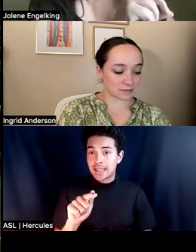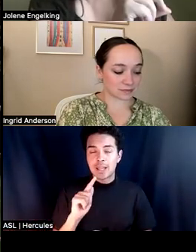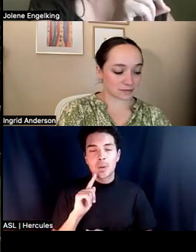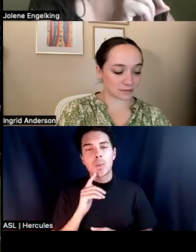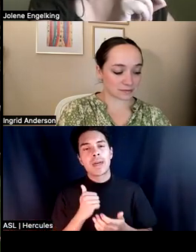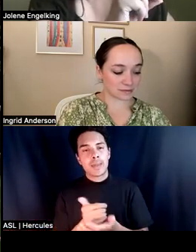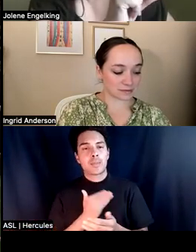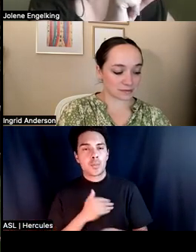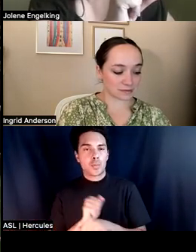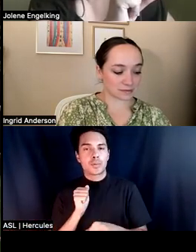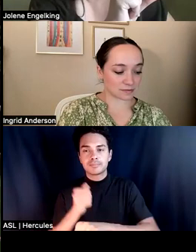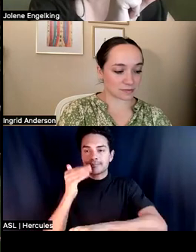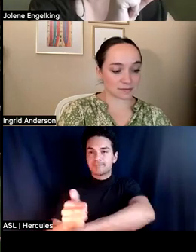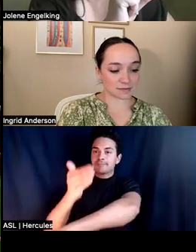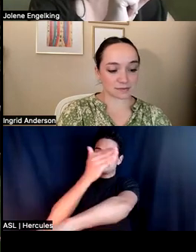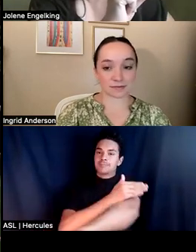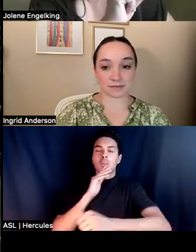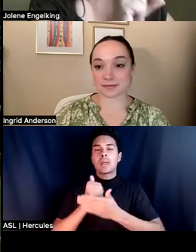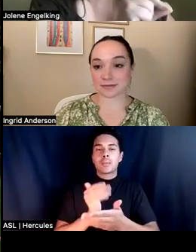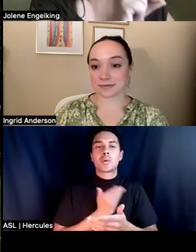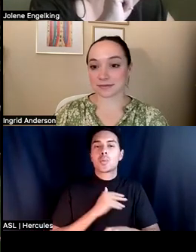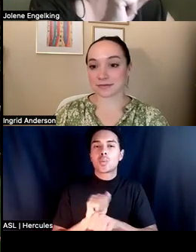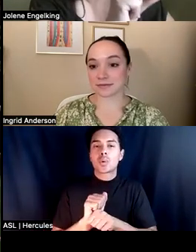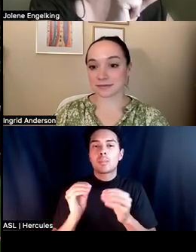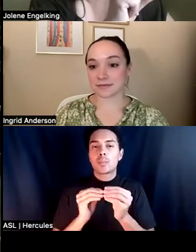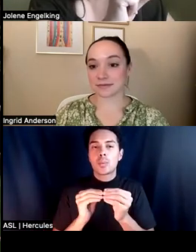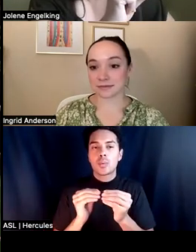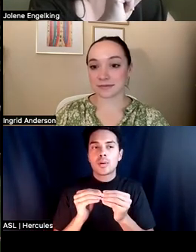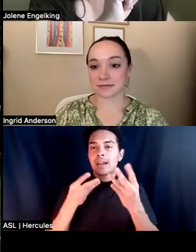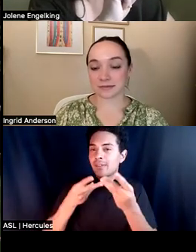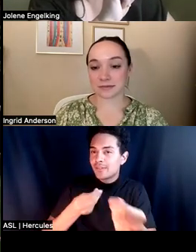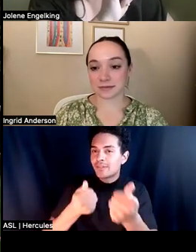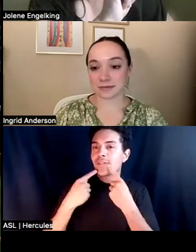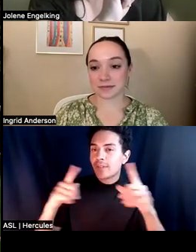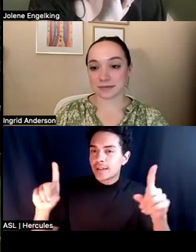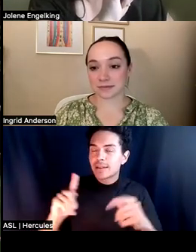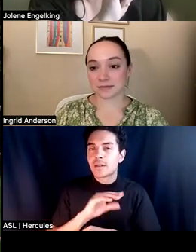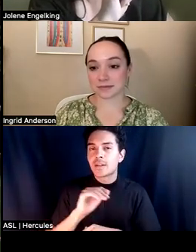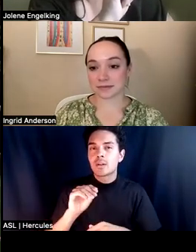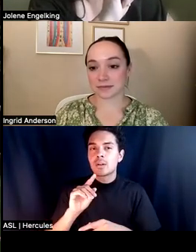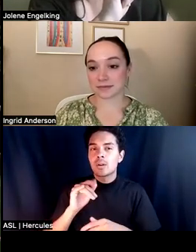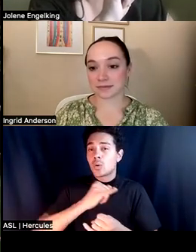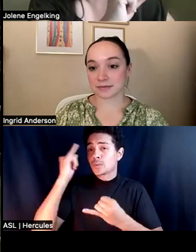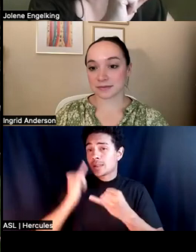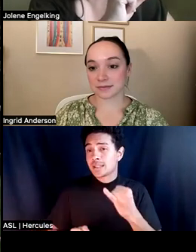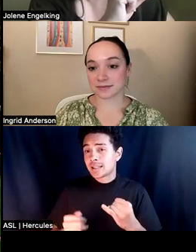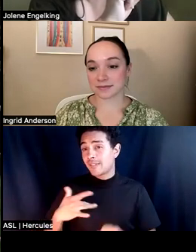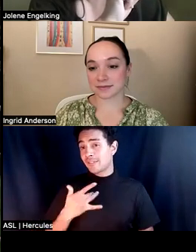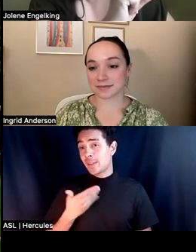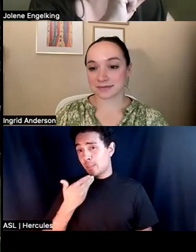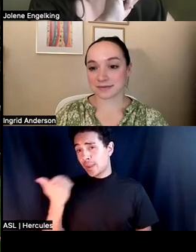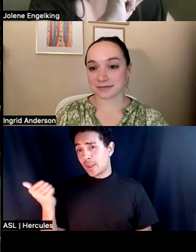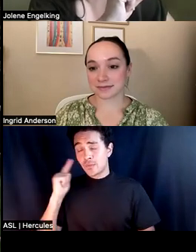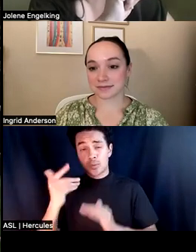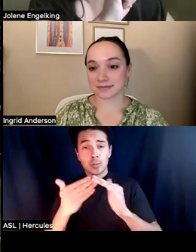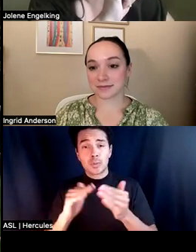work easier. It'll make our work more efficient, effective, and also ultimately just they'll feel better for